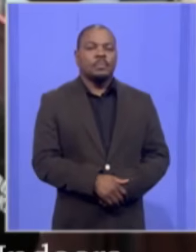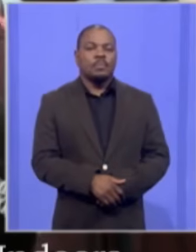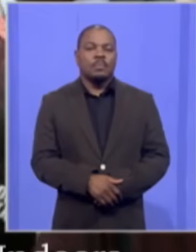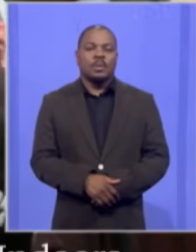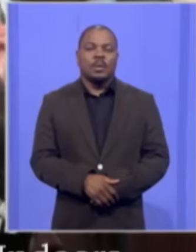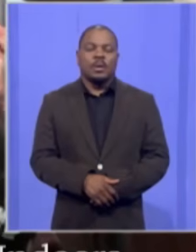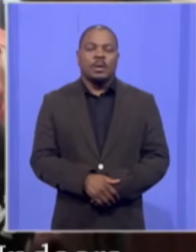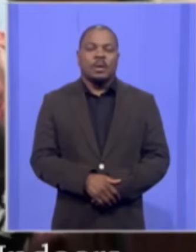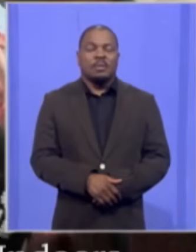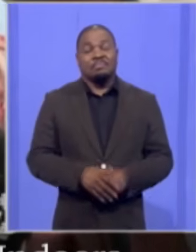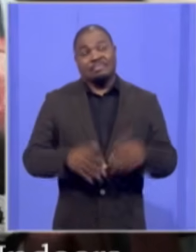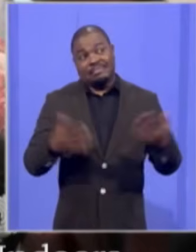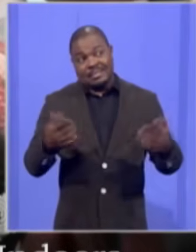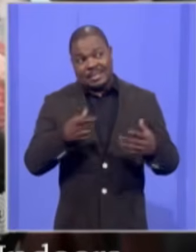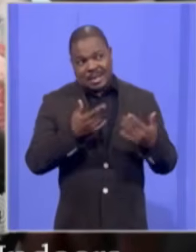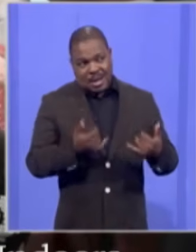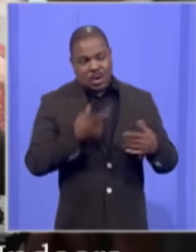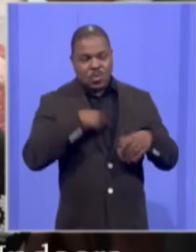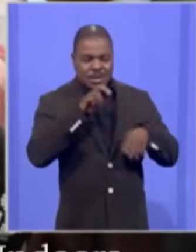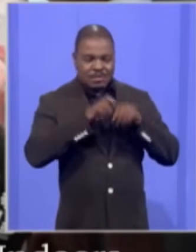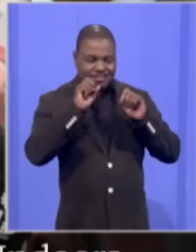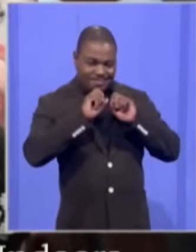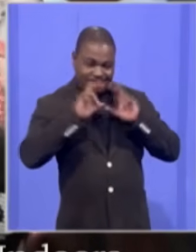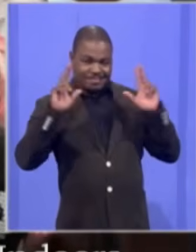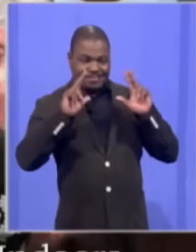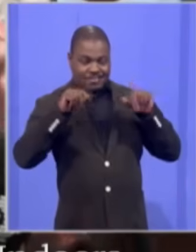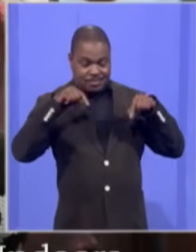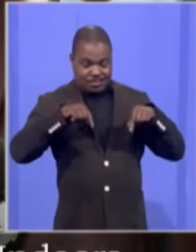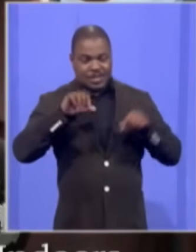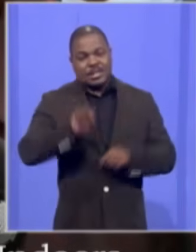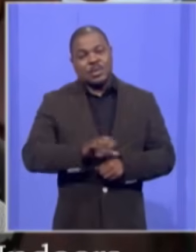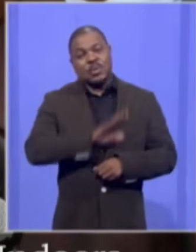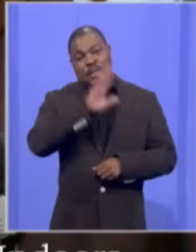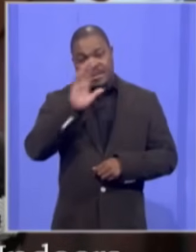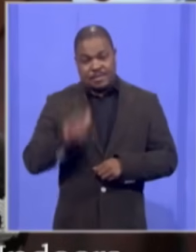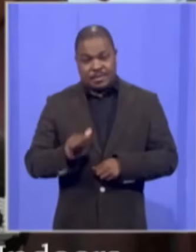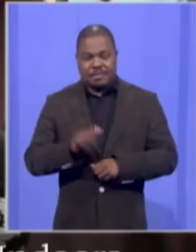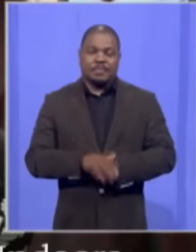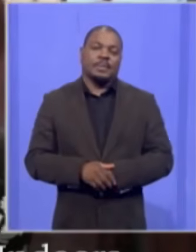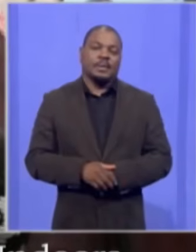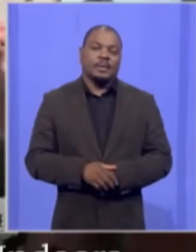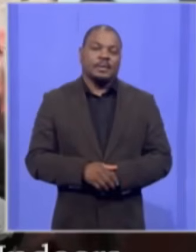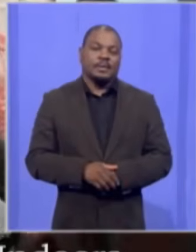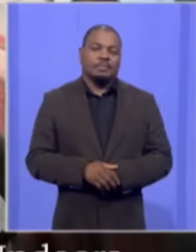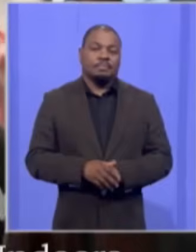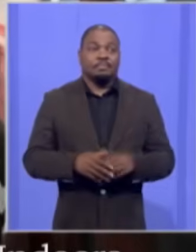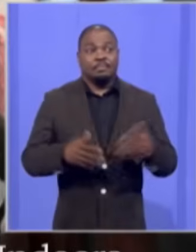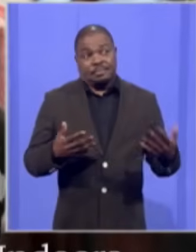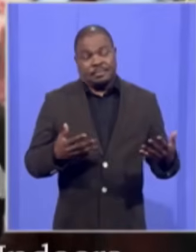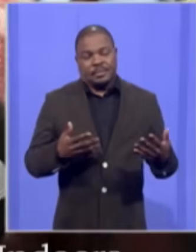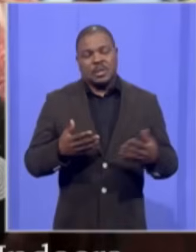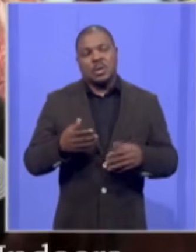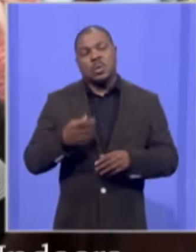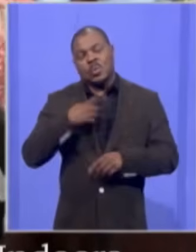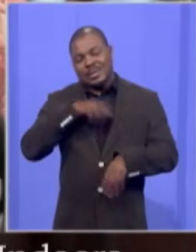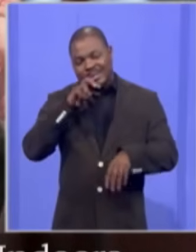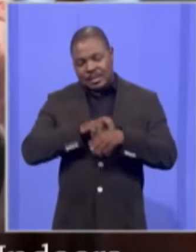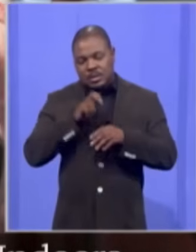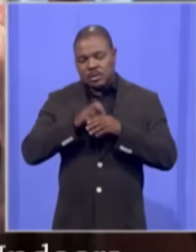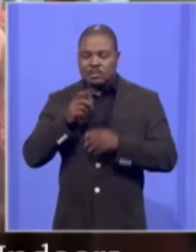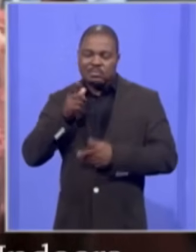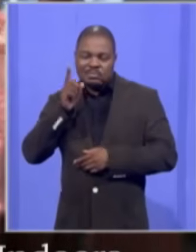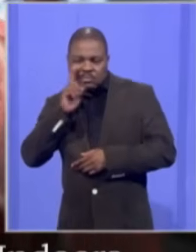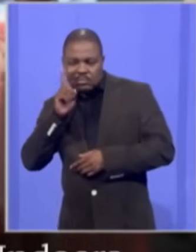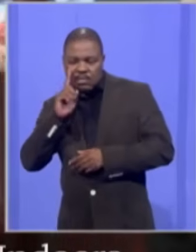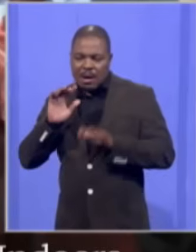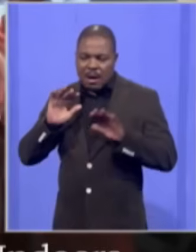In many ways it's a wake-up call on our part as South Africans that we've got to find ways